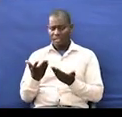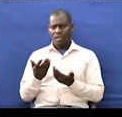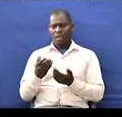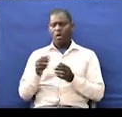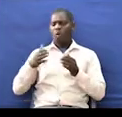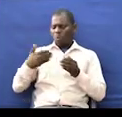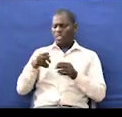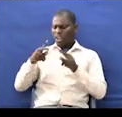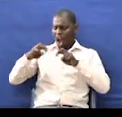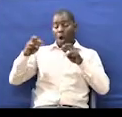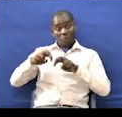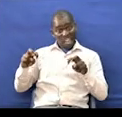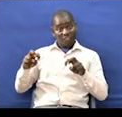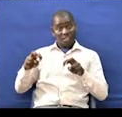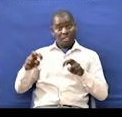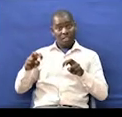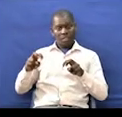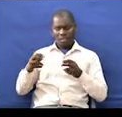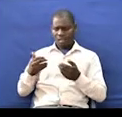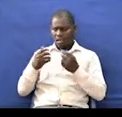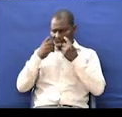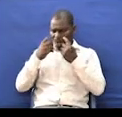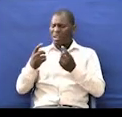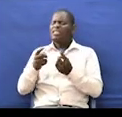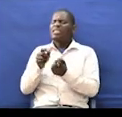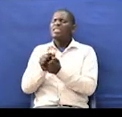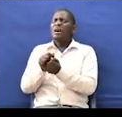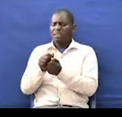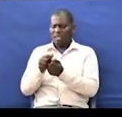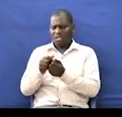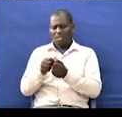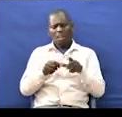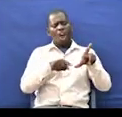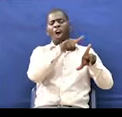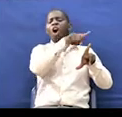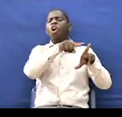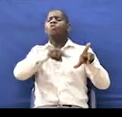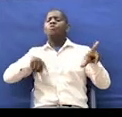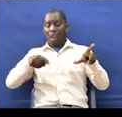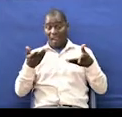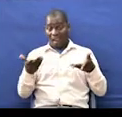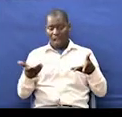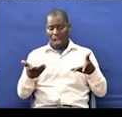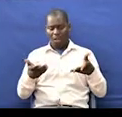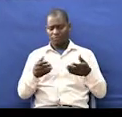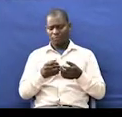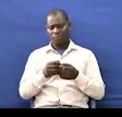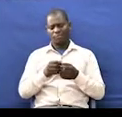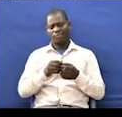I think you'll see here there is something. A ruler now is now starting to turn. There